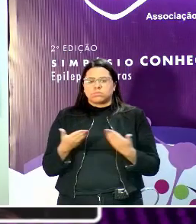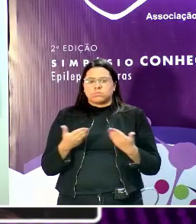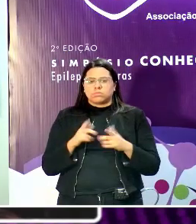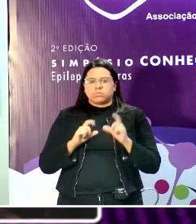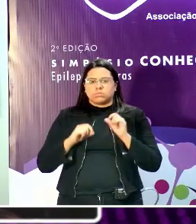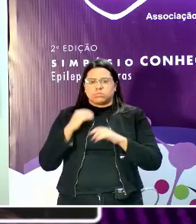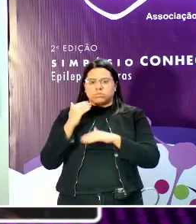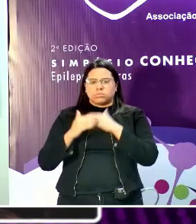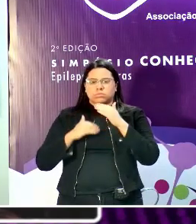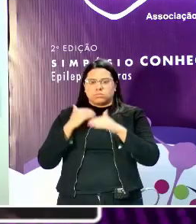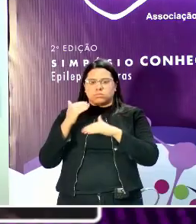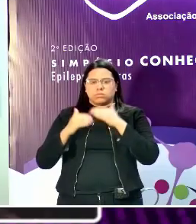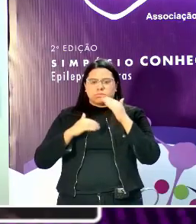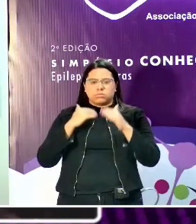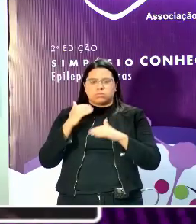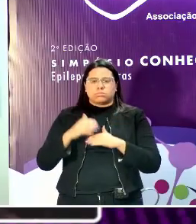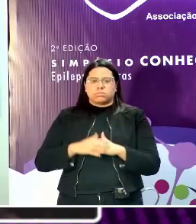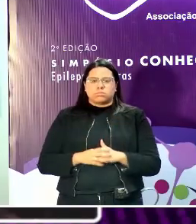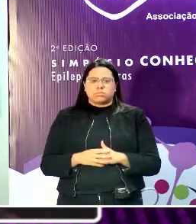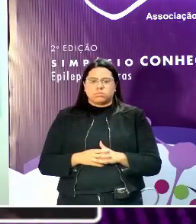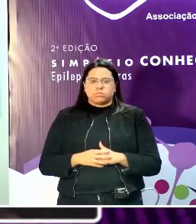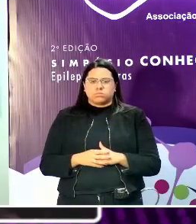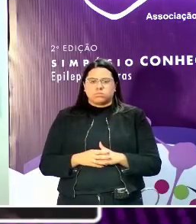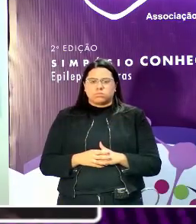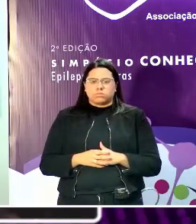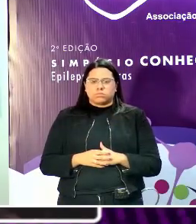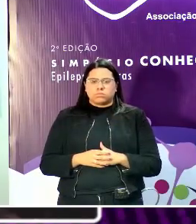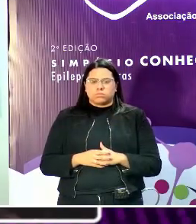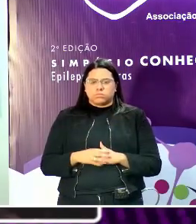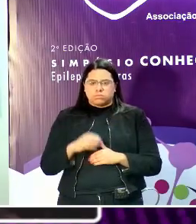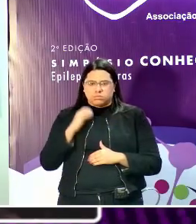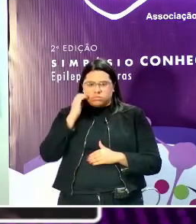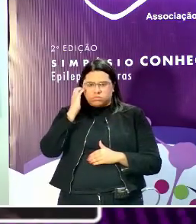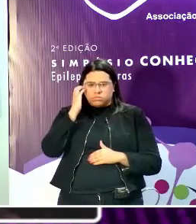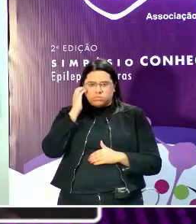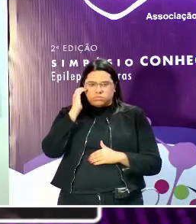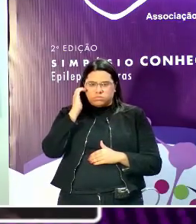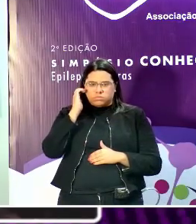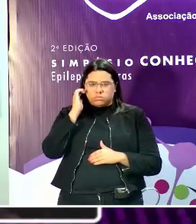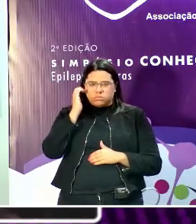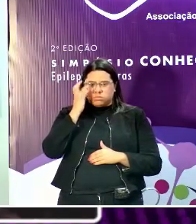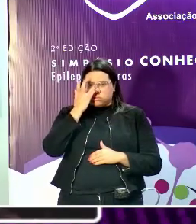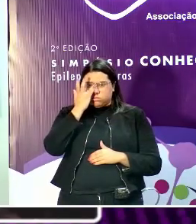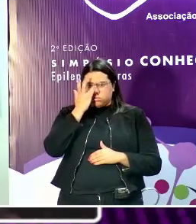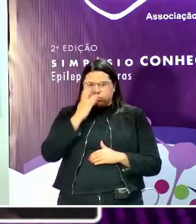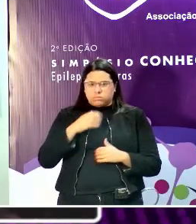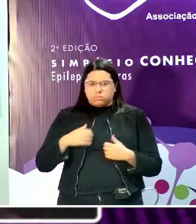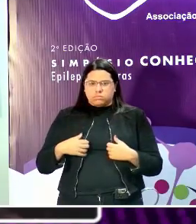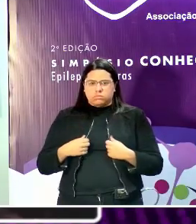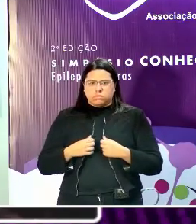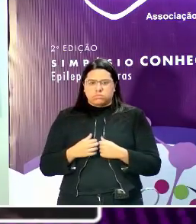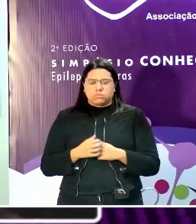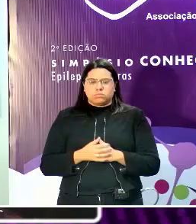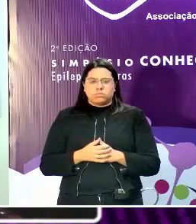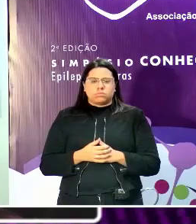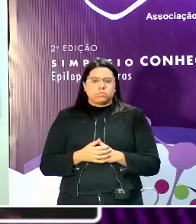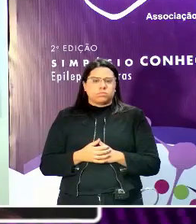medicações para epilepsias raras, da ciência à clínica. Welcome, Stephen. Thank you very